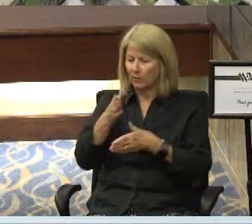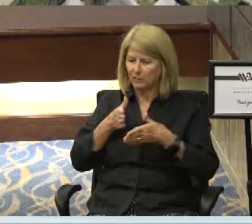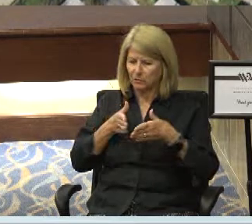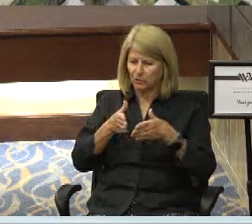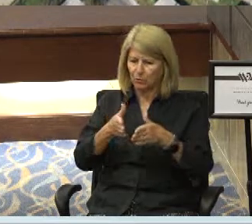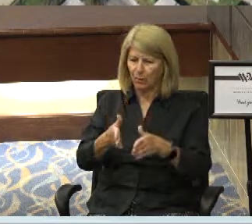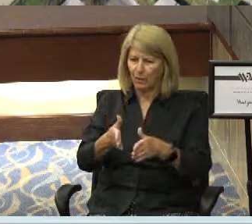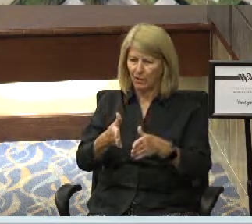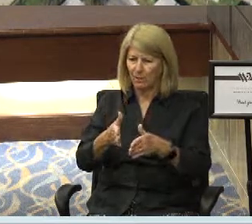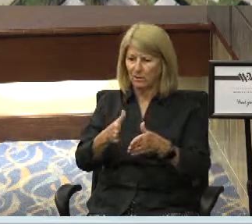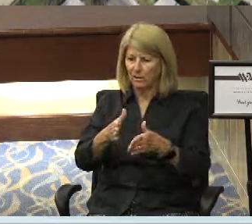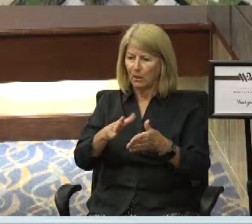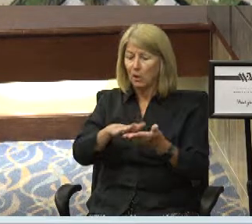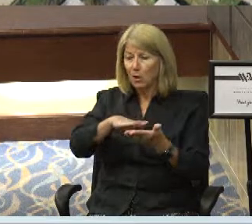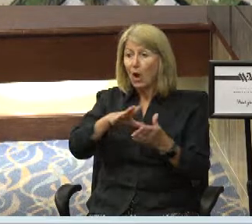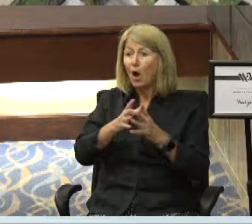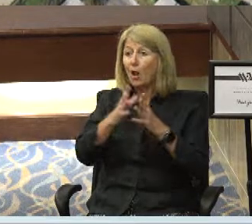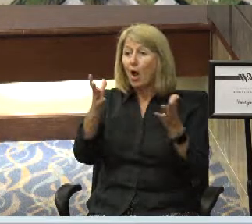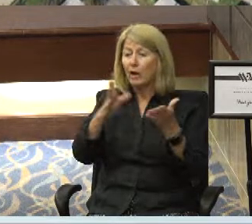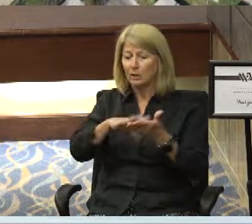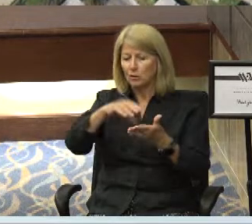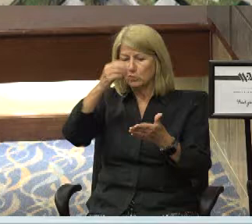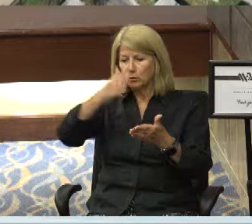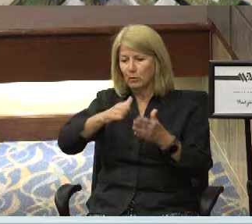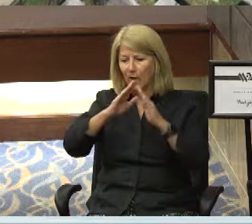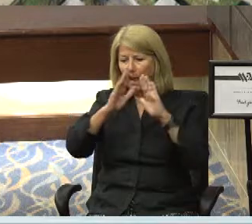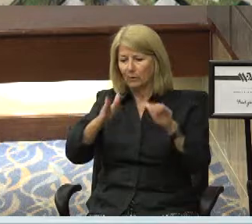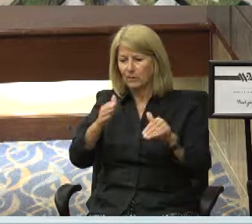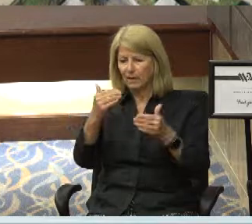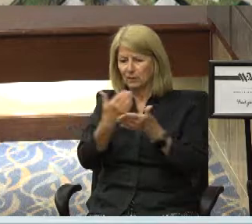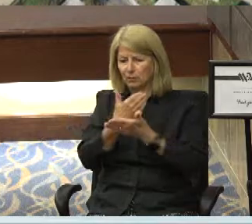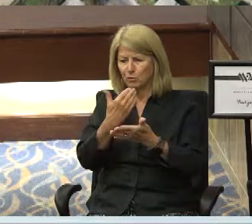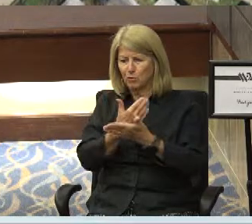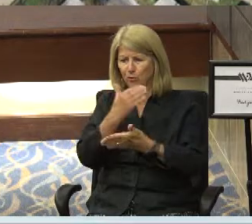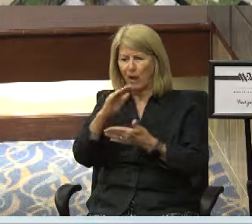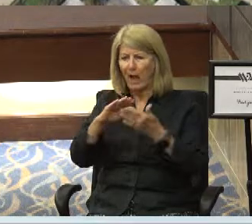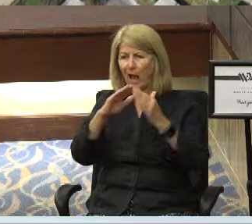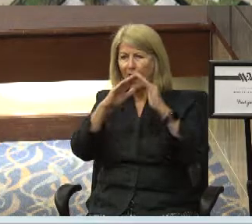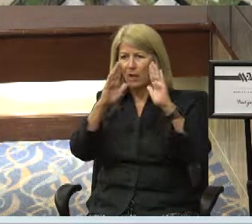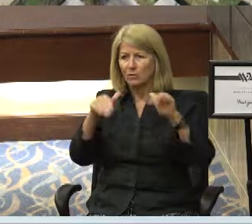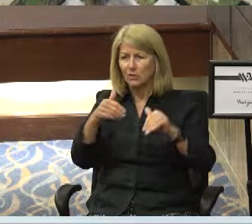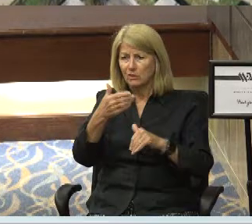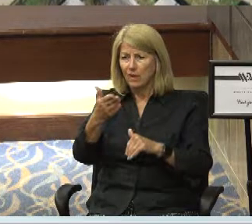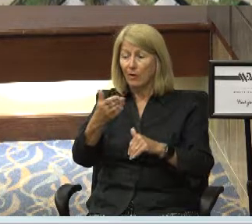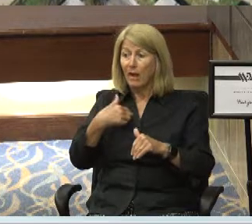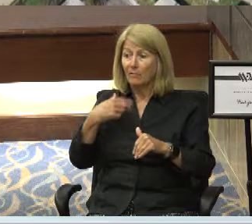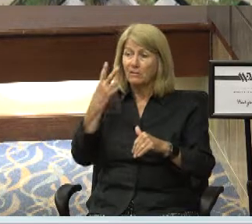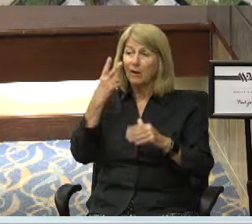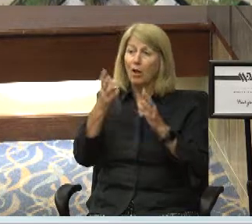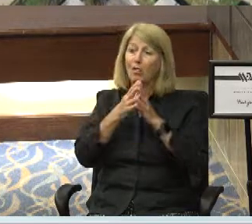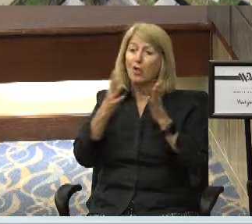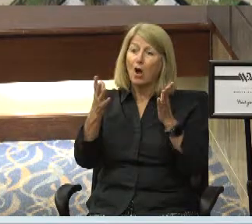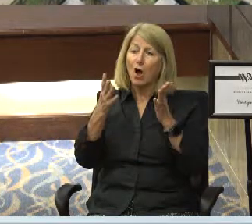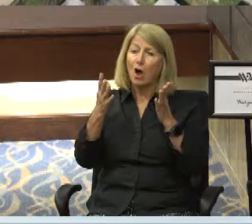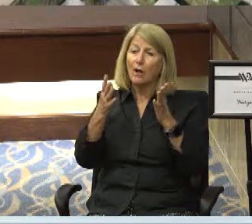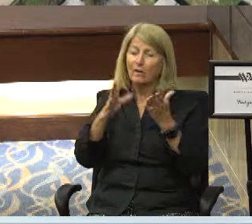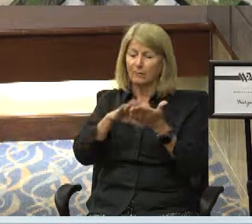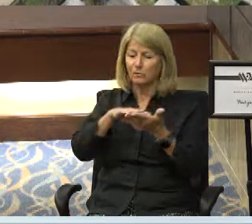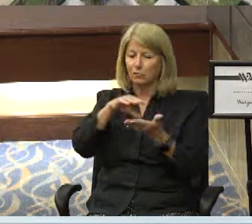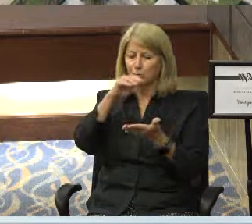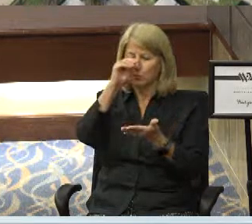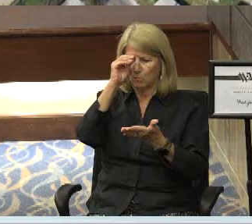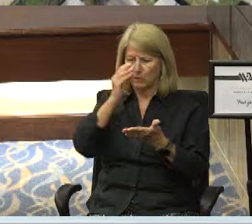a lot of student housing, some new houses that have gone up there, and I've seen a lot of student housing,